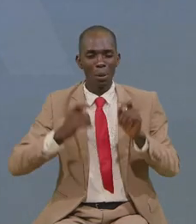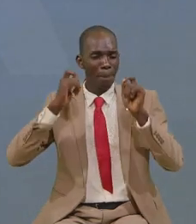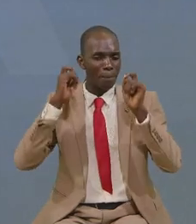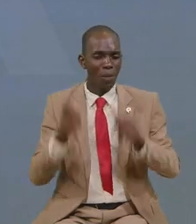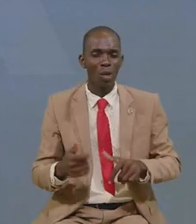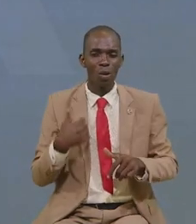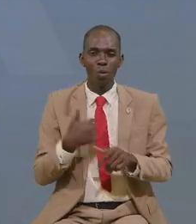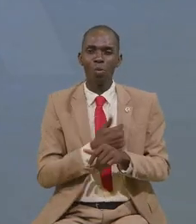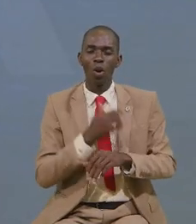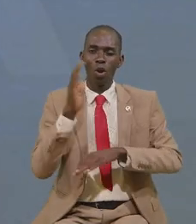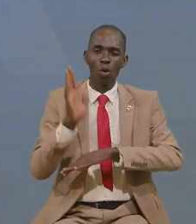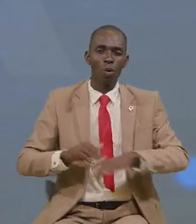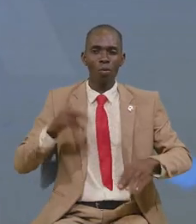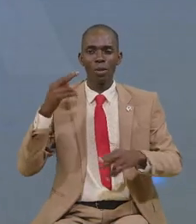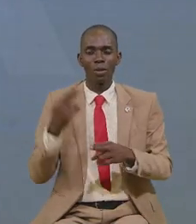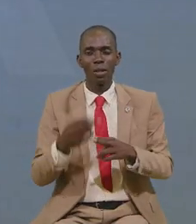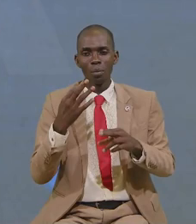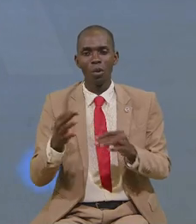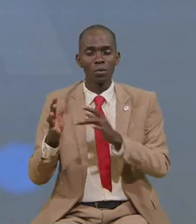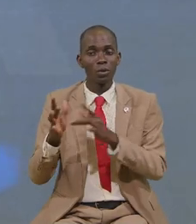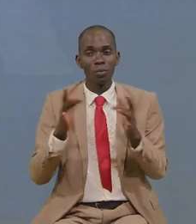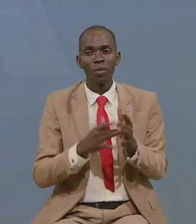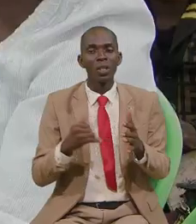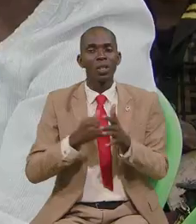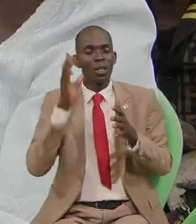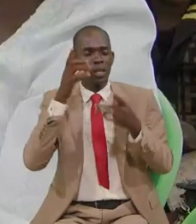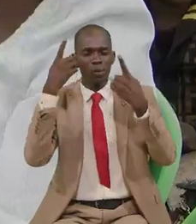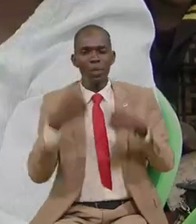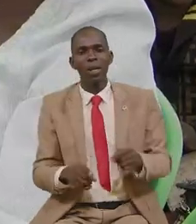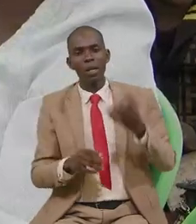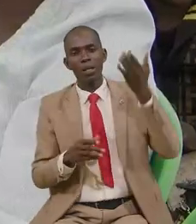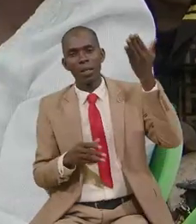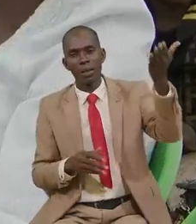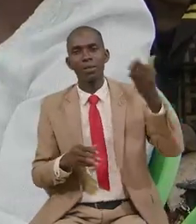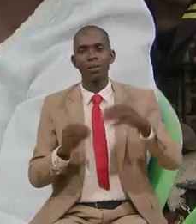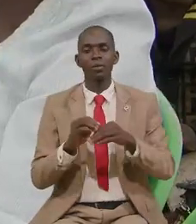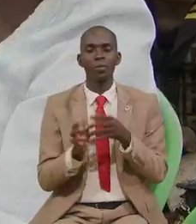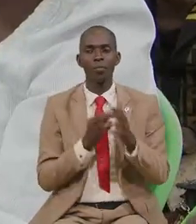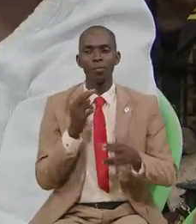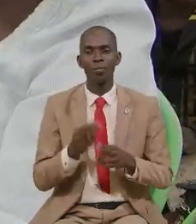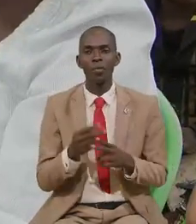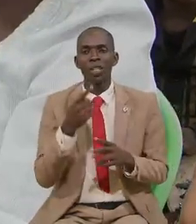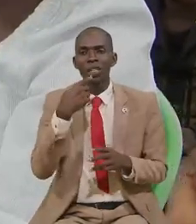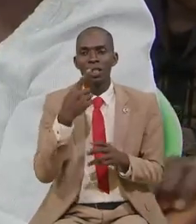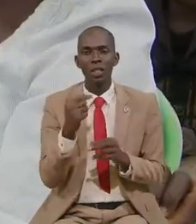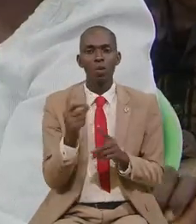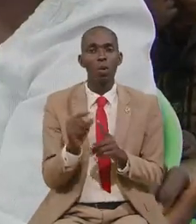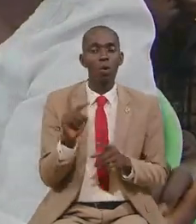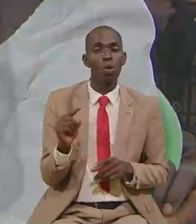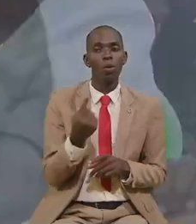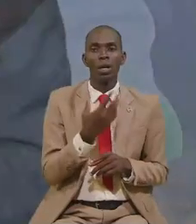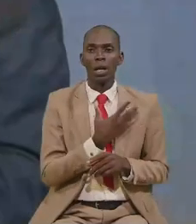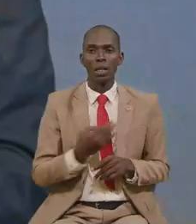the name of Jesus, it will happen to you right there. Speak the word only, and my